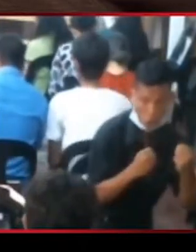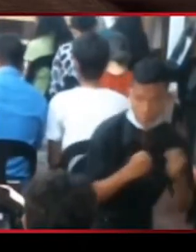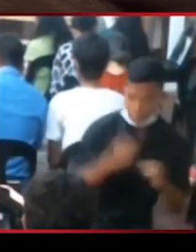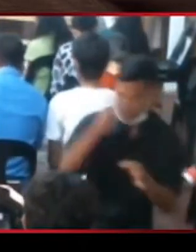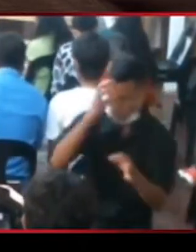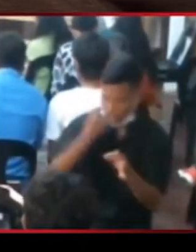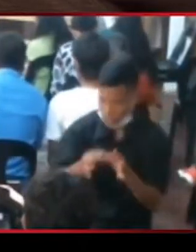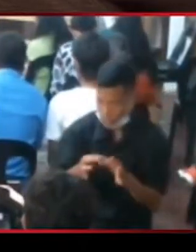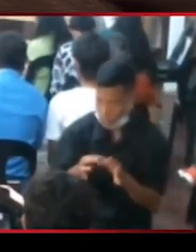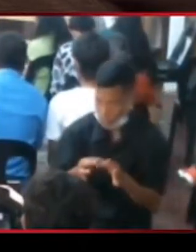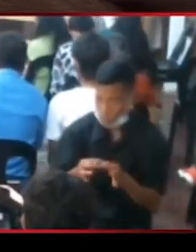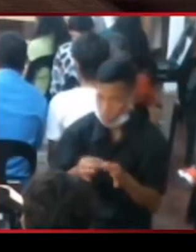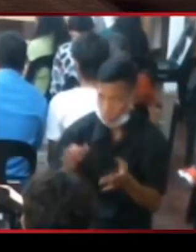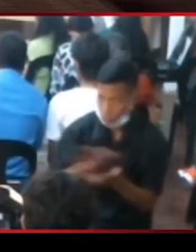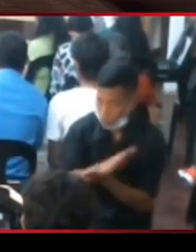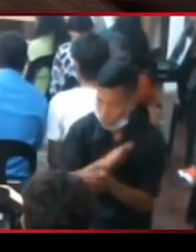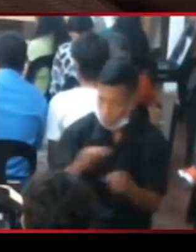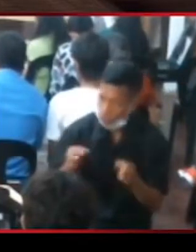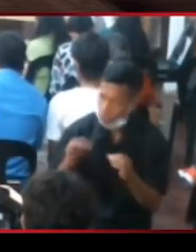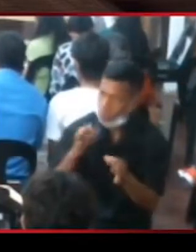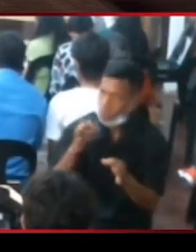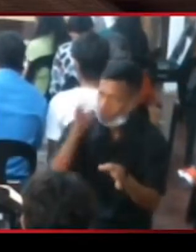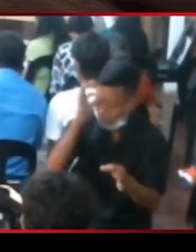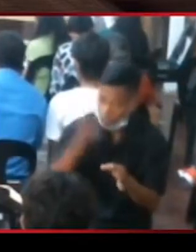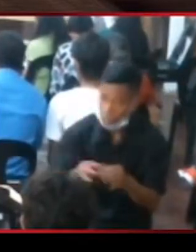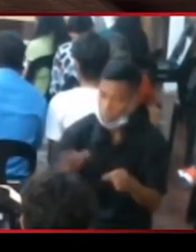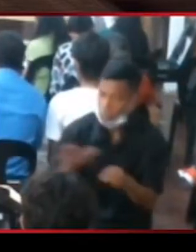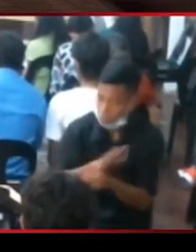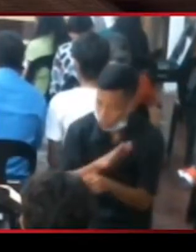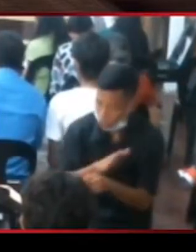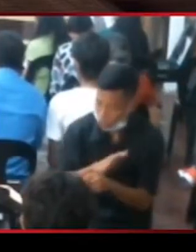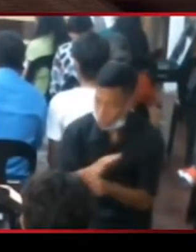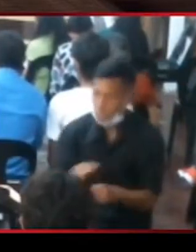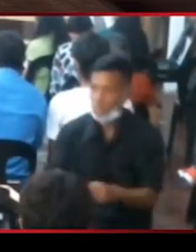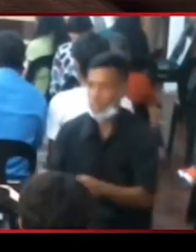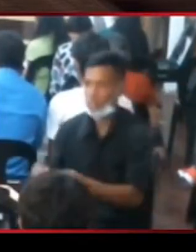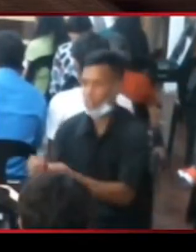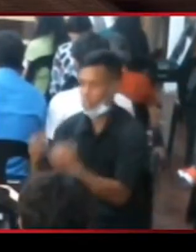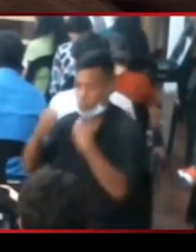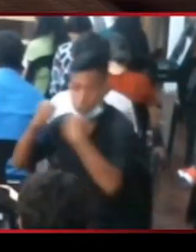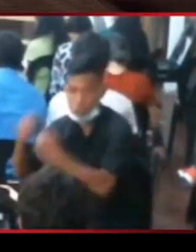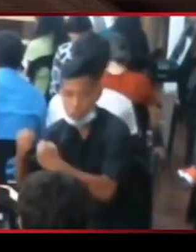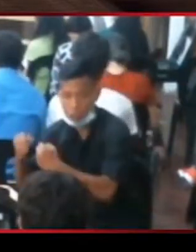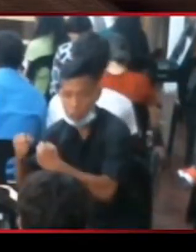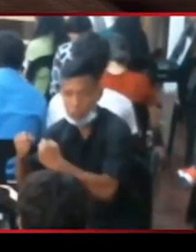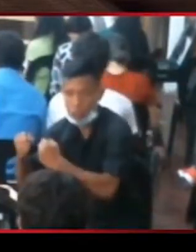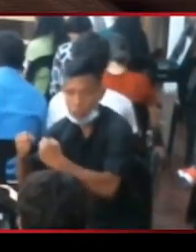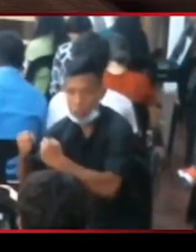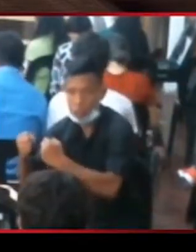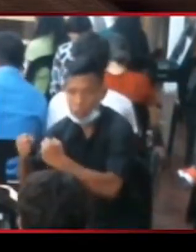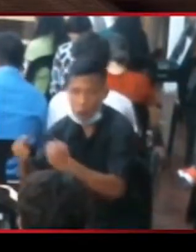And let me tell you, I personally can get weak if I'm not in the Word of God.